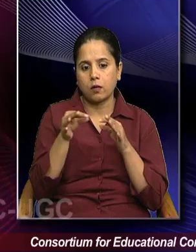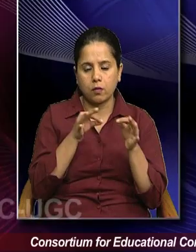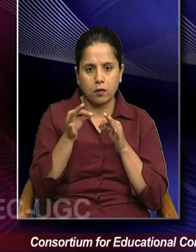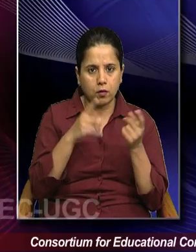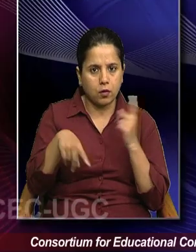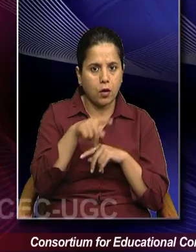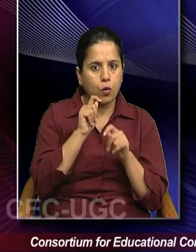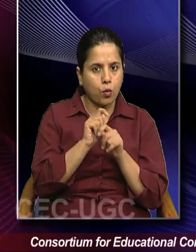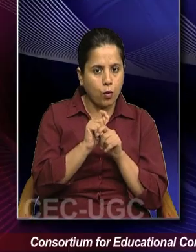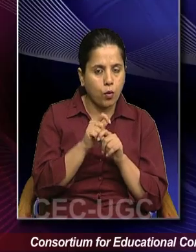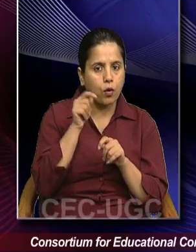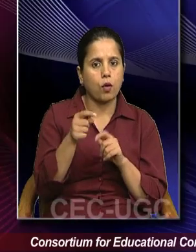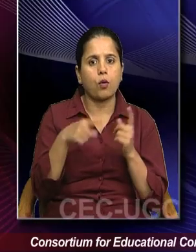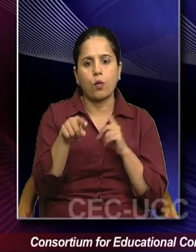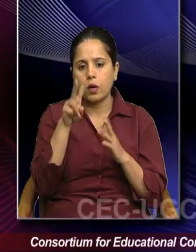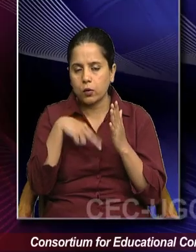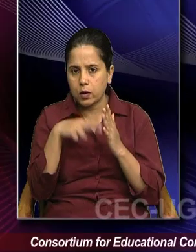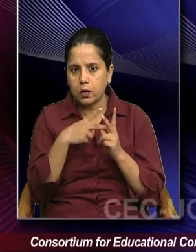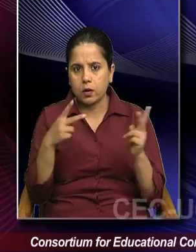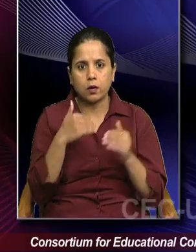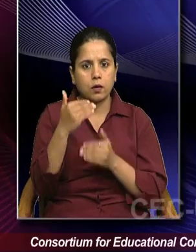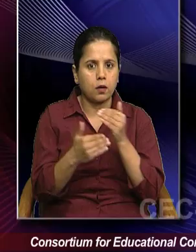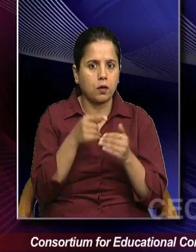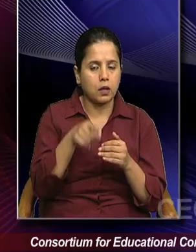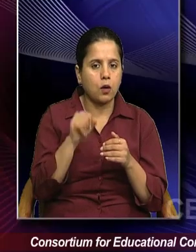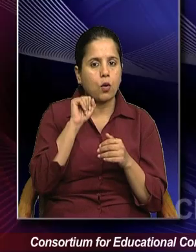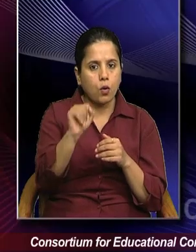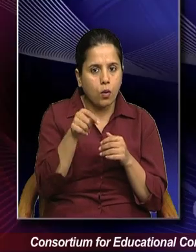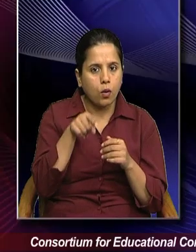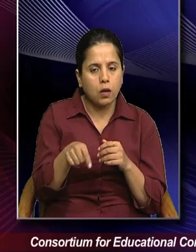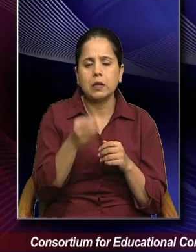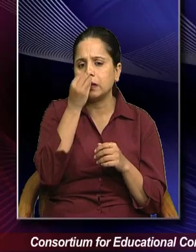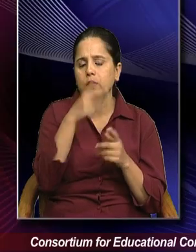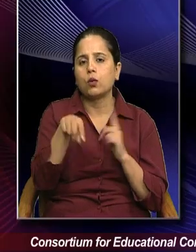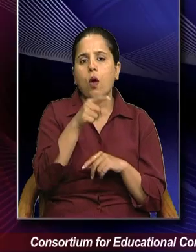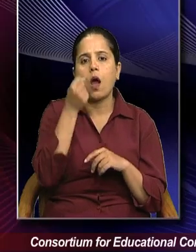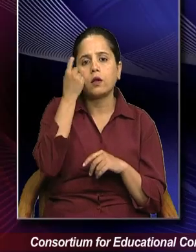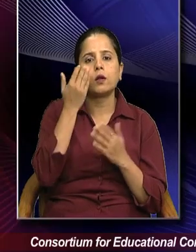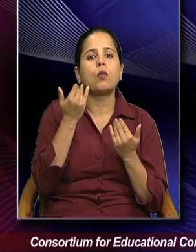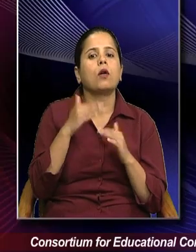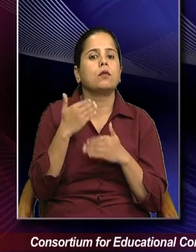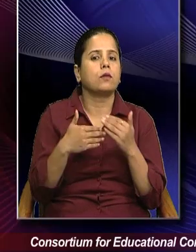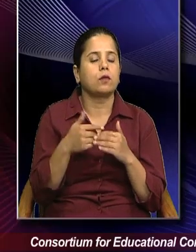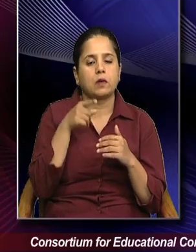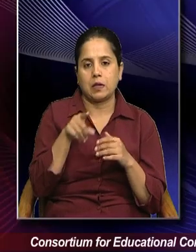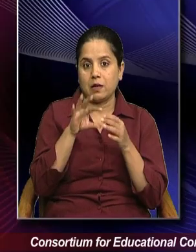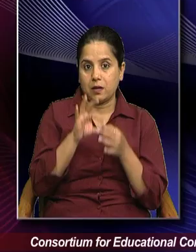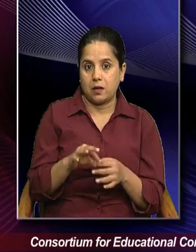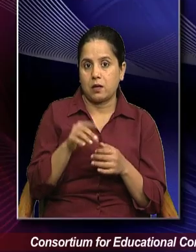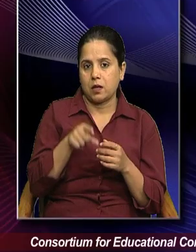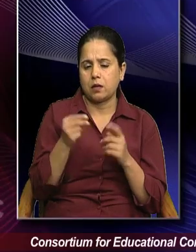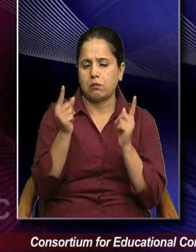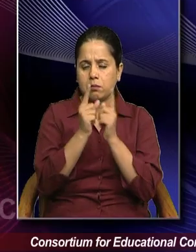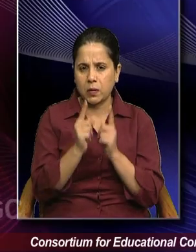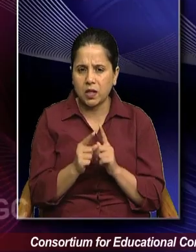that walks the reader through a key diagram, making it easy to understand, right? So, this kind of mini